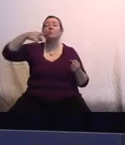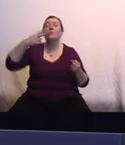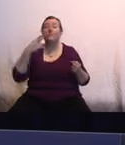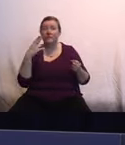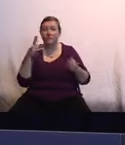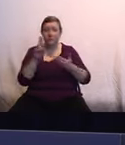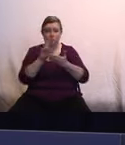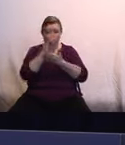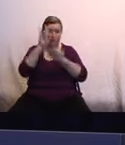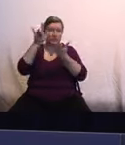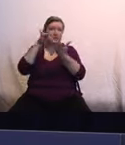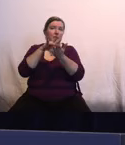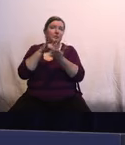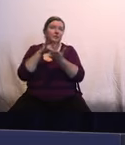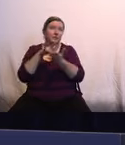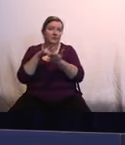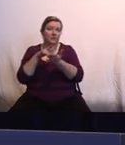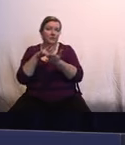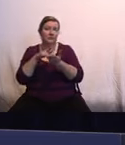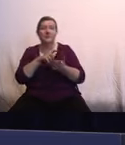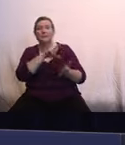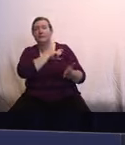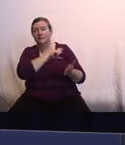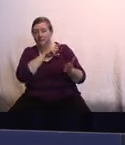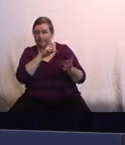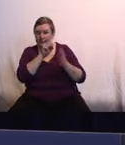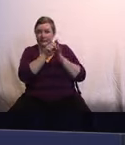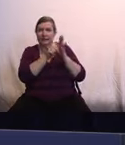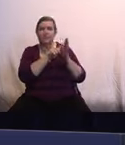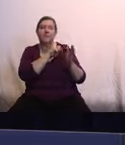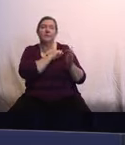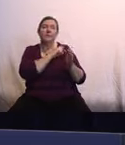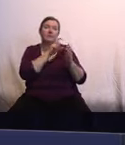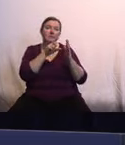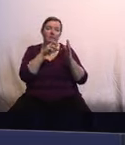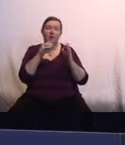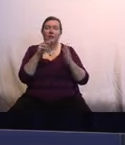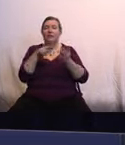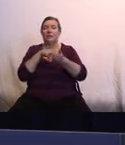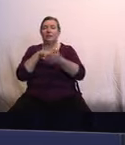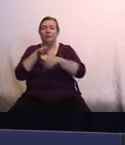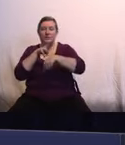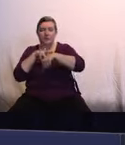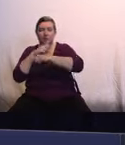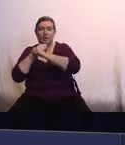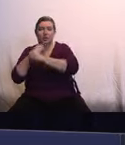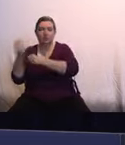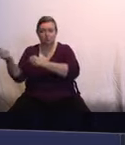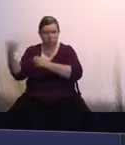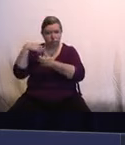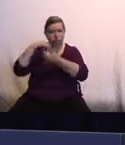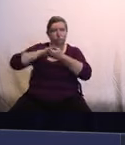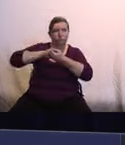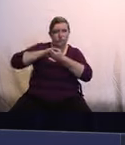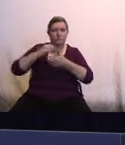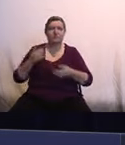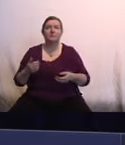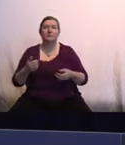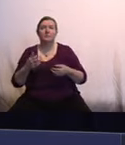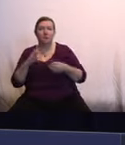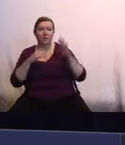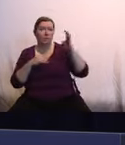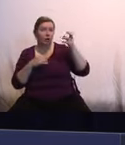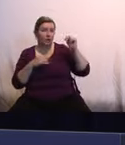State Police, the National Guard, and the Department of Health. The Bergen County site is a partnership between